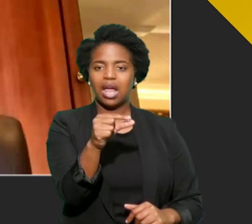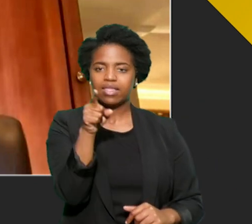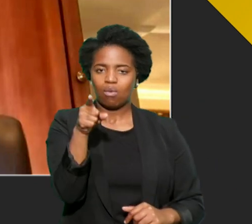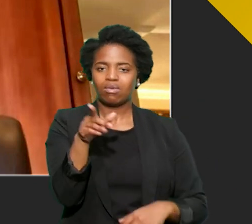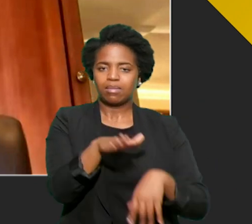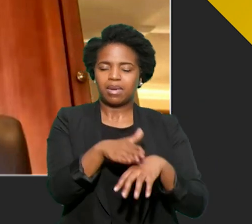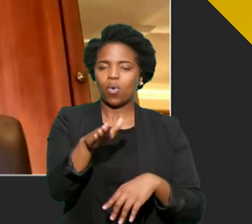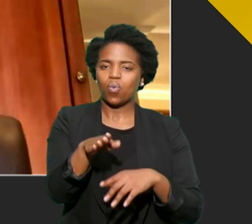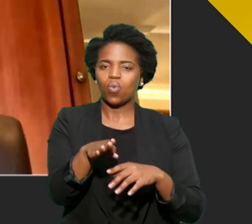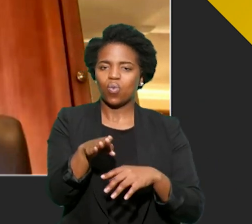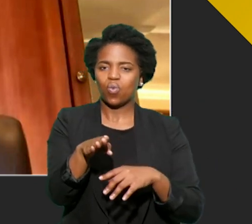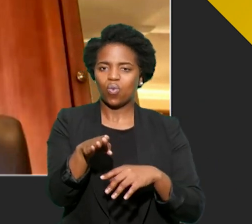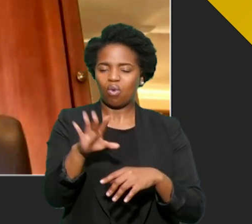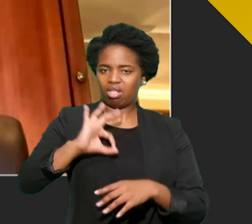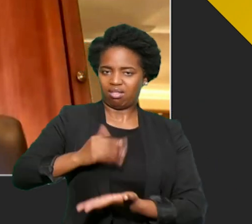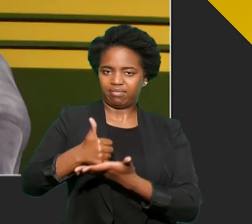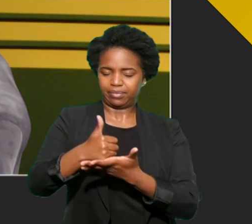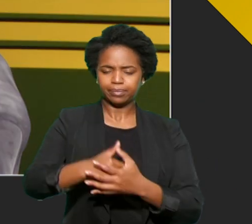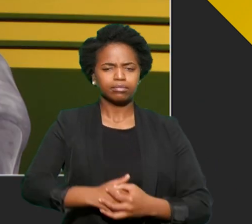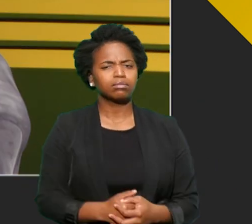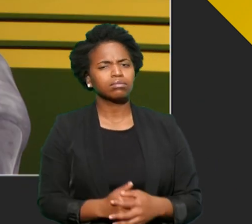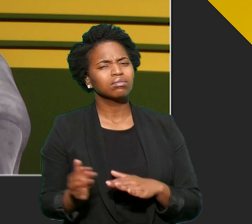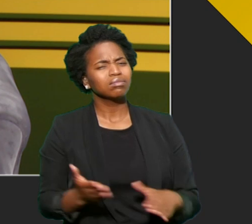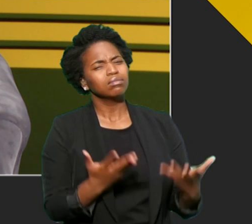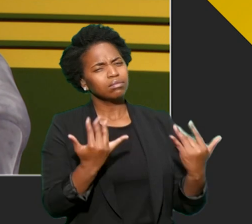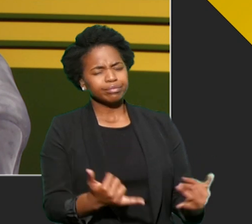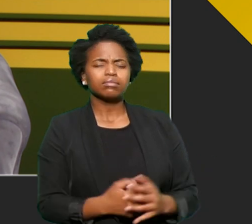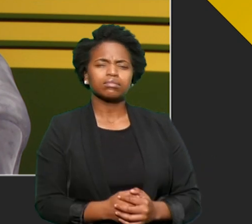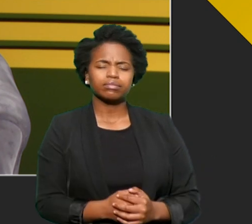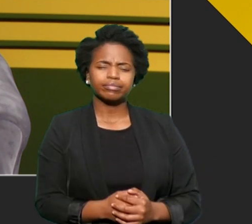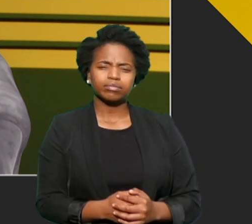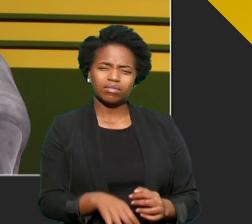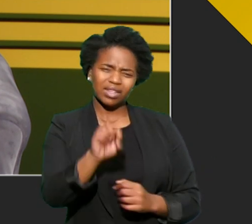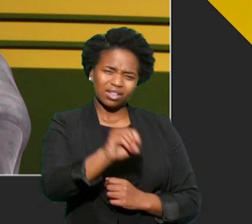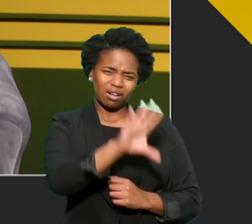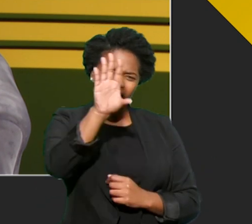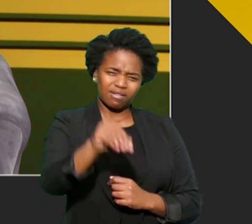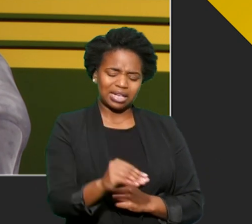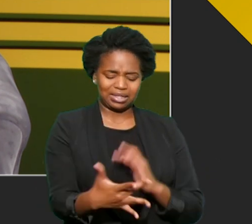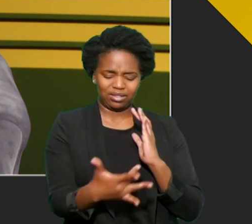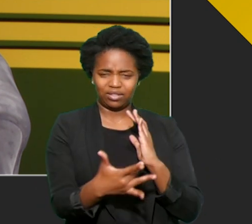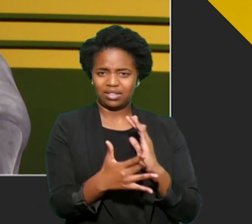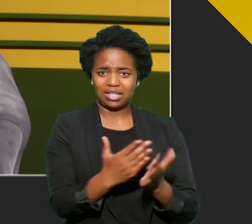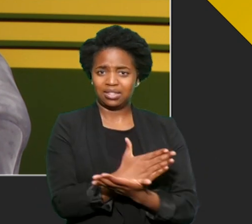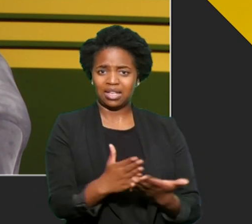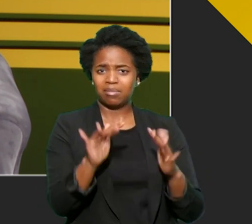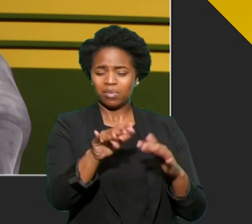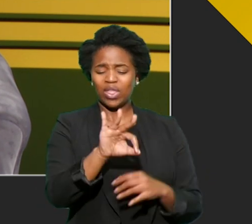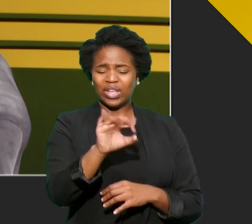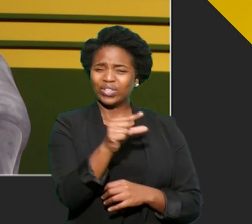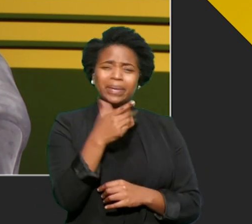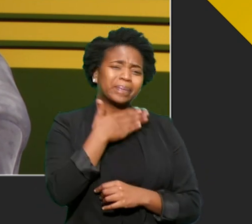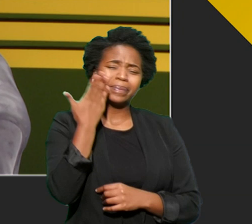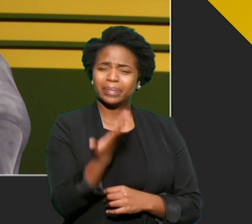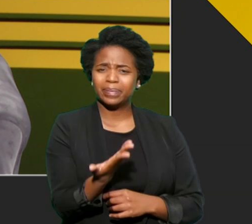Professor, just a quick one. With the digital divide that we've got most South Africa, there are still areas that don't get 3G.